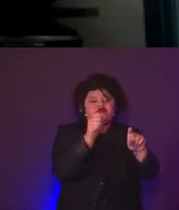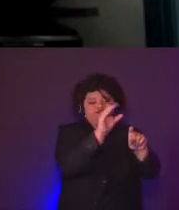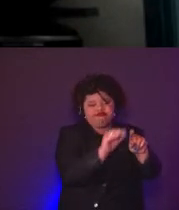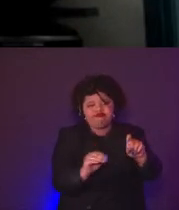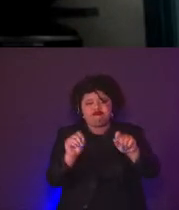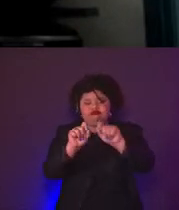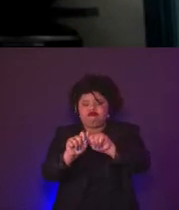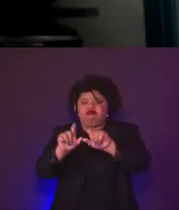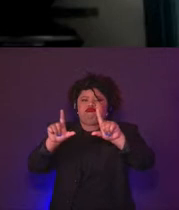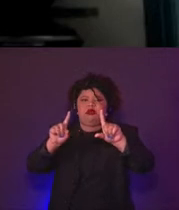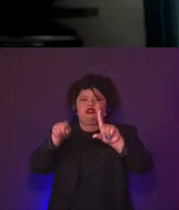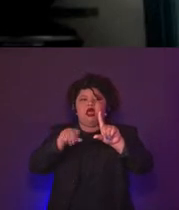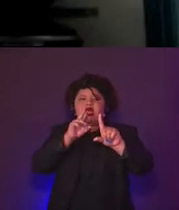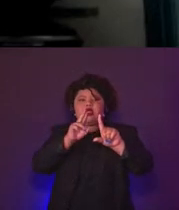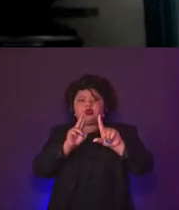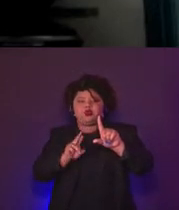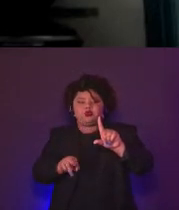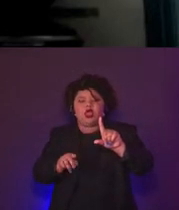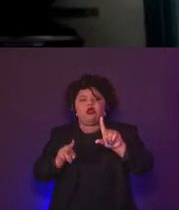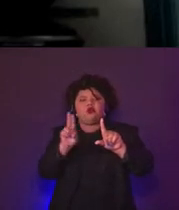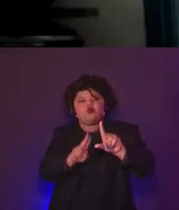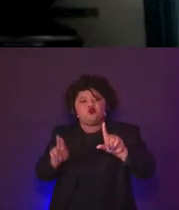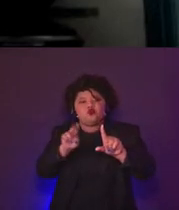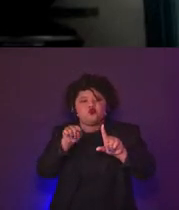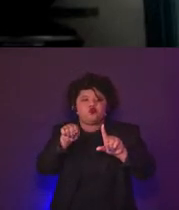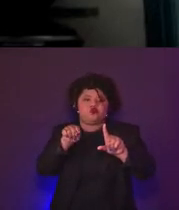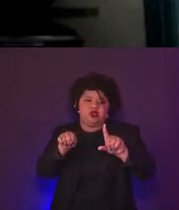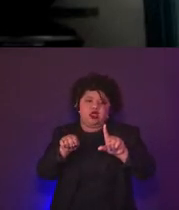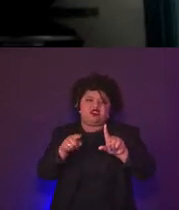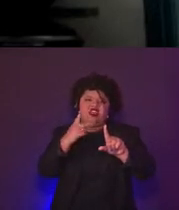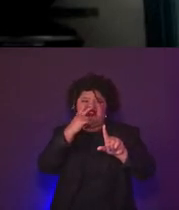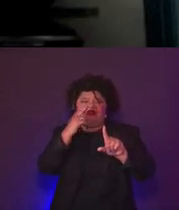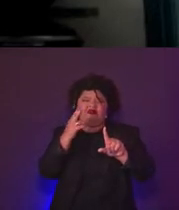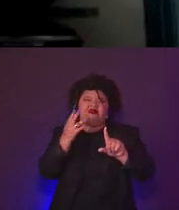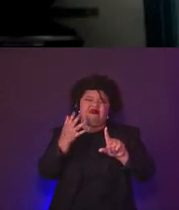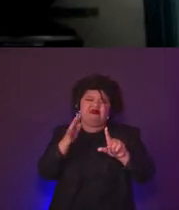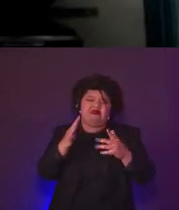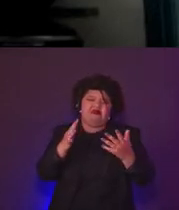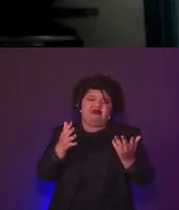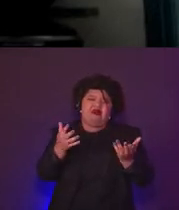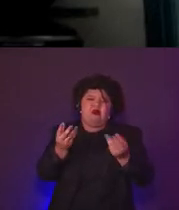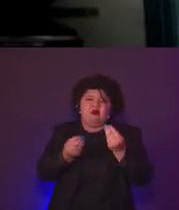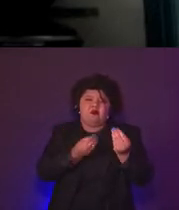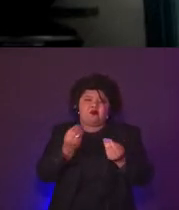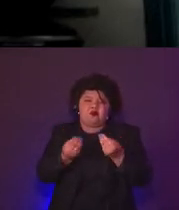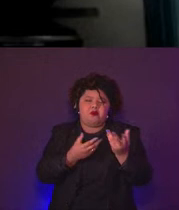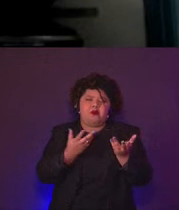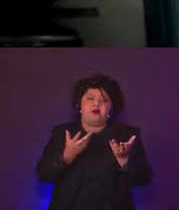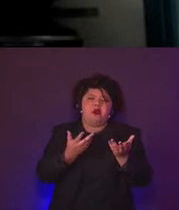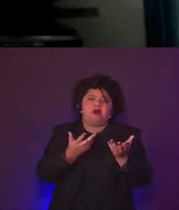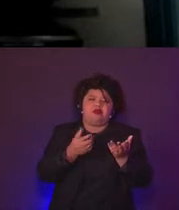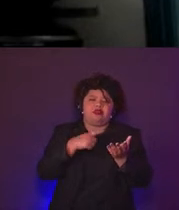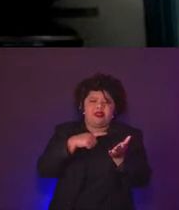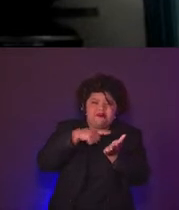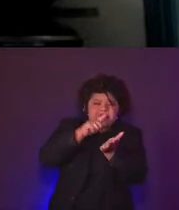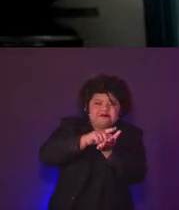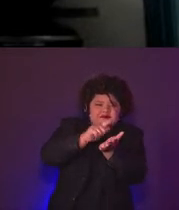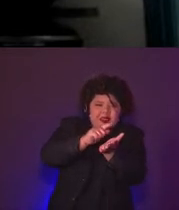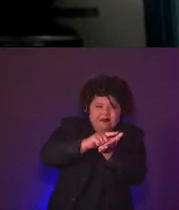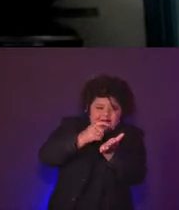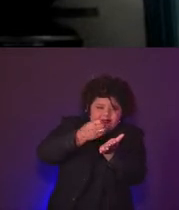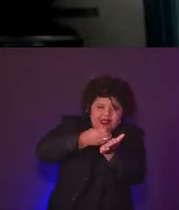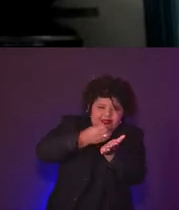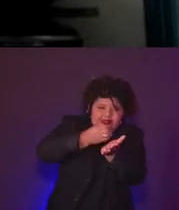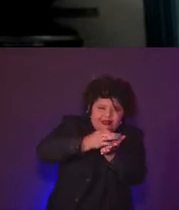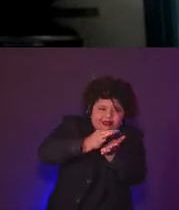taken into a commercial operation, which converted those to IBM punch cards. All young people today have no